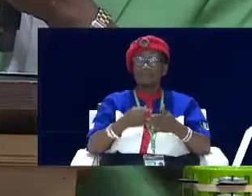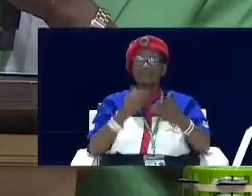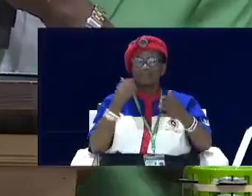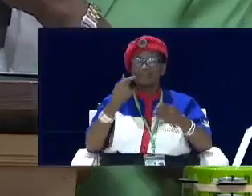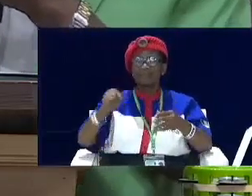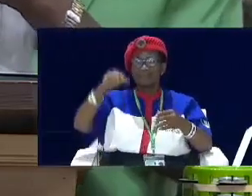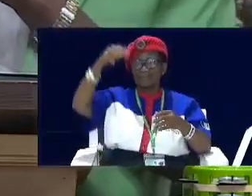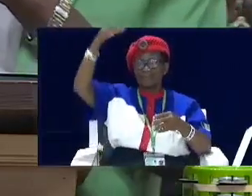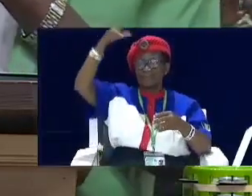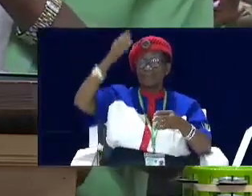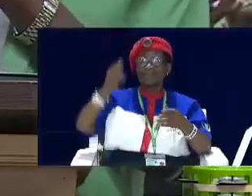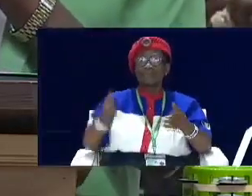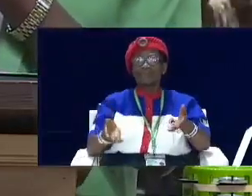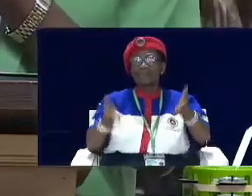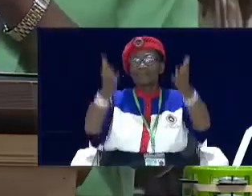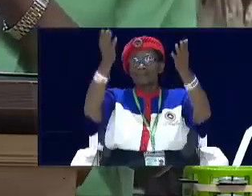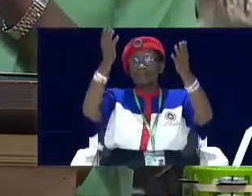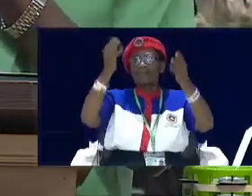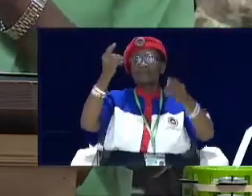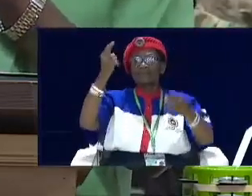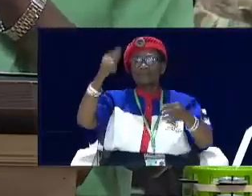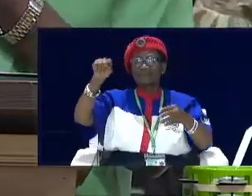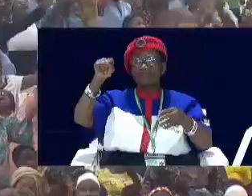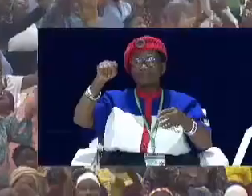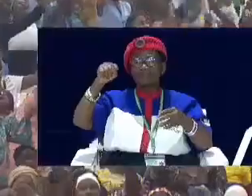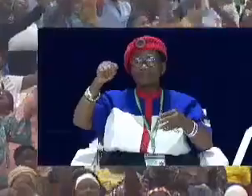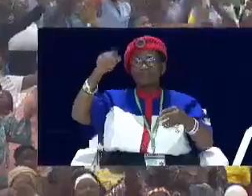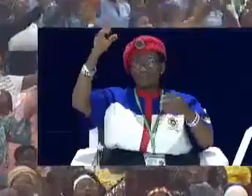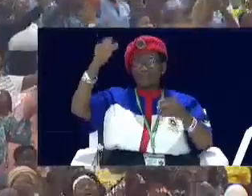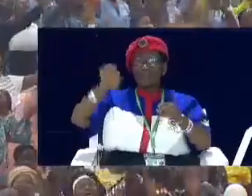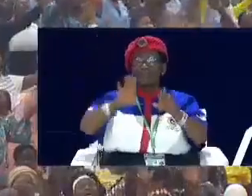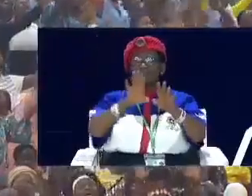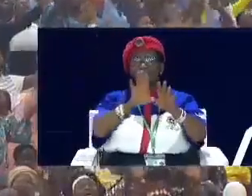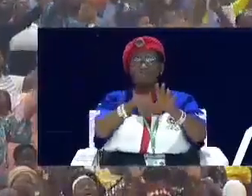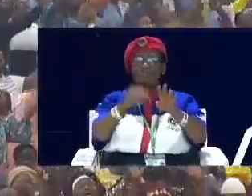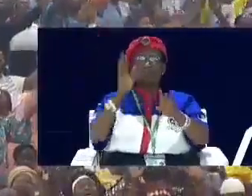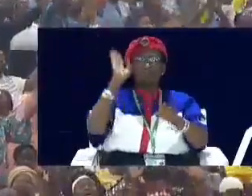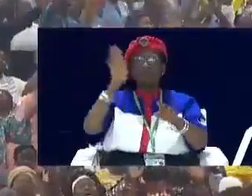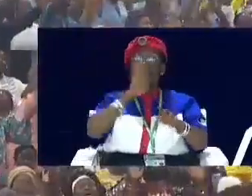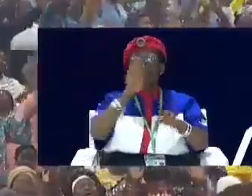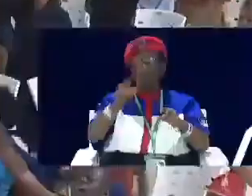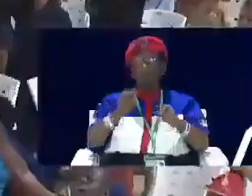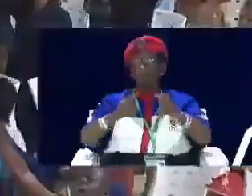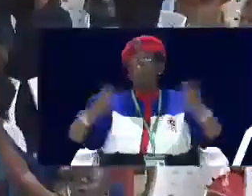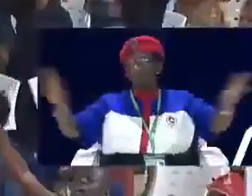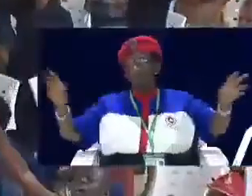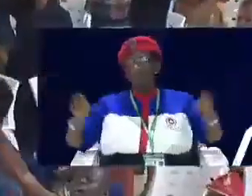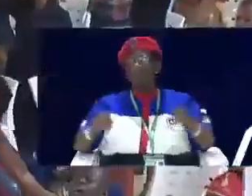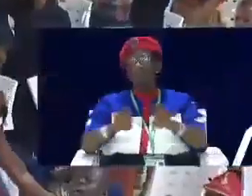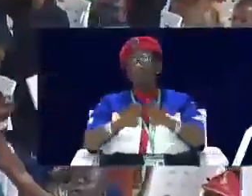to yo. The door will be wide open. Amen.